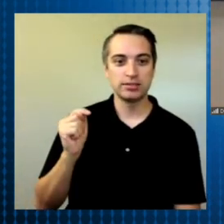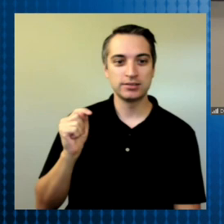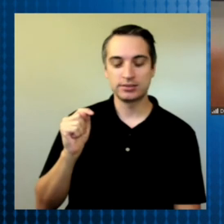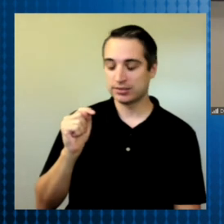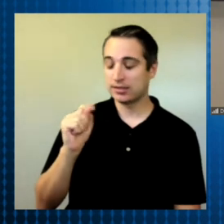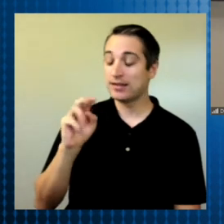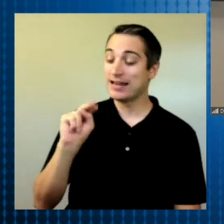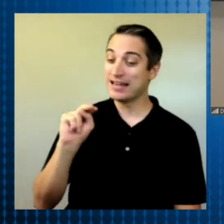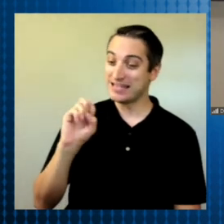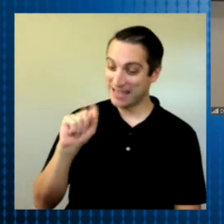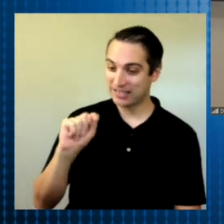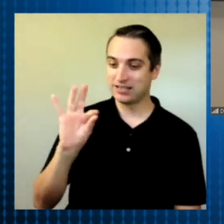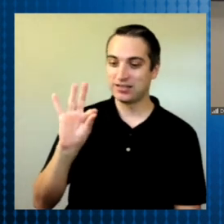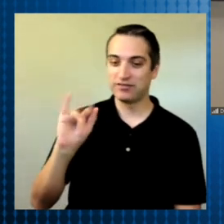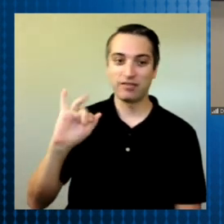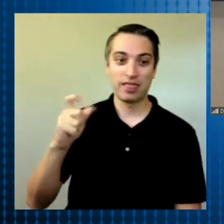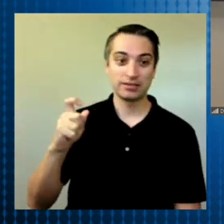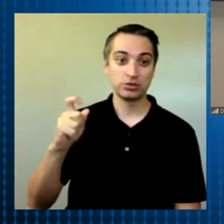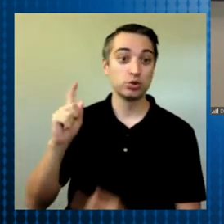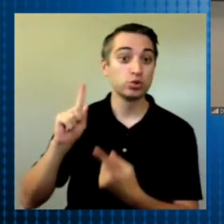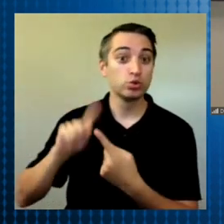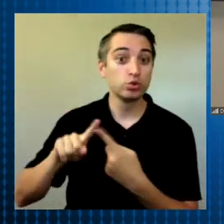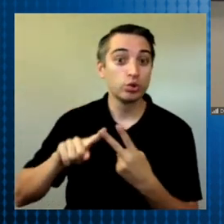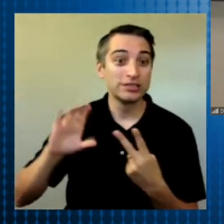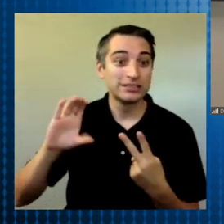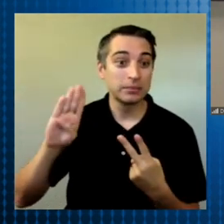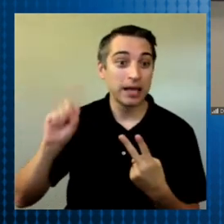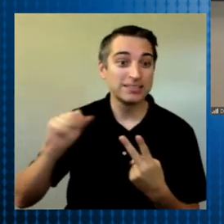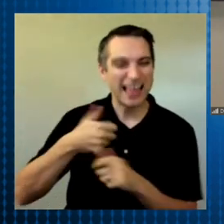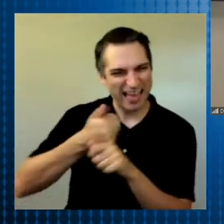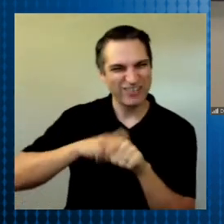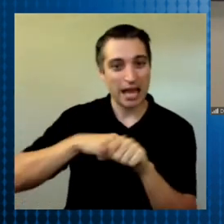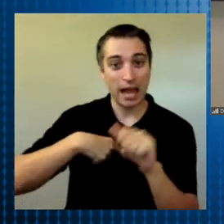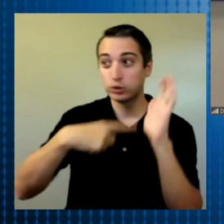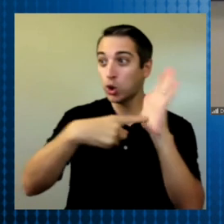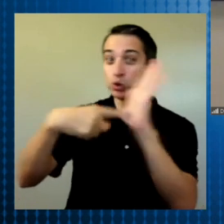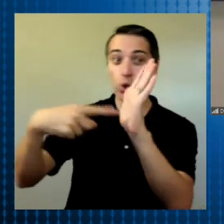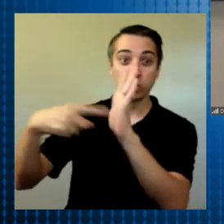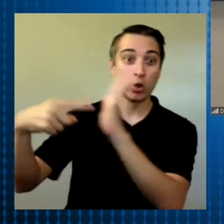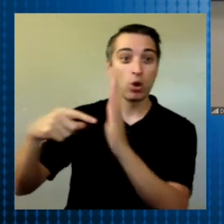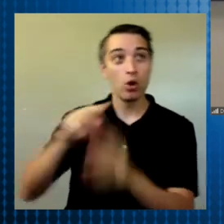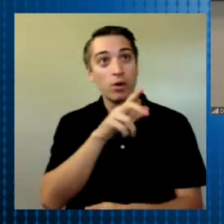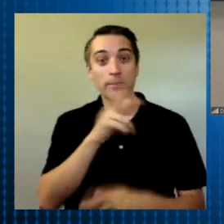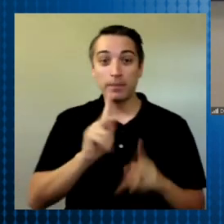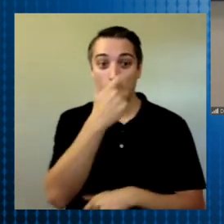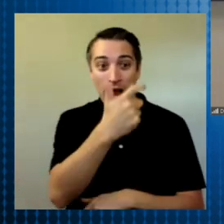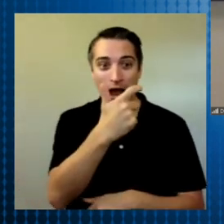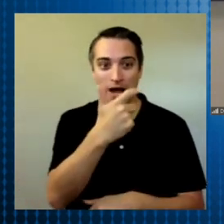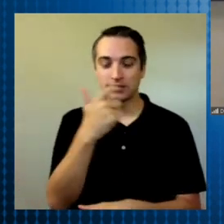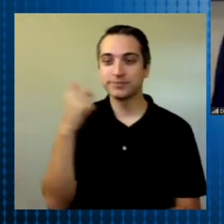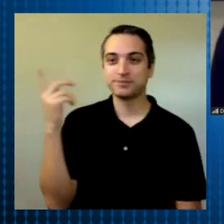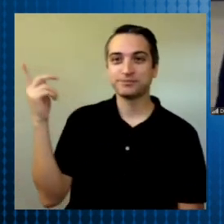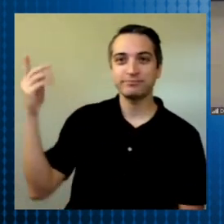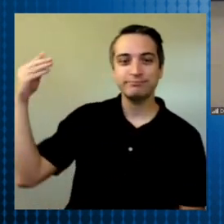CBS. And every time it is shown none, she does what? She gets paid. So I hope Travis Scott